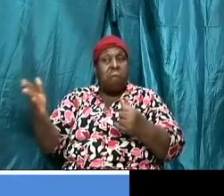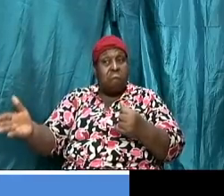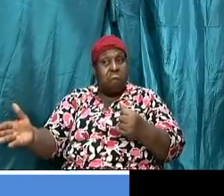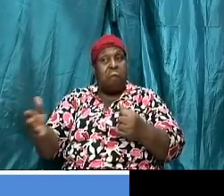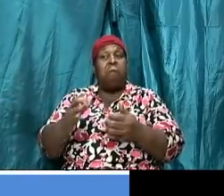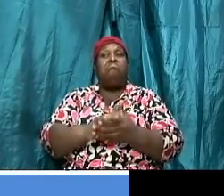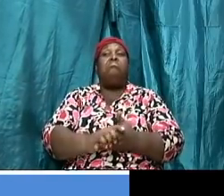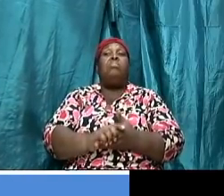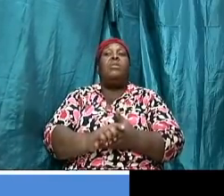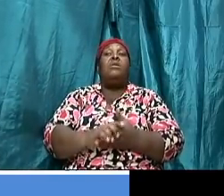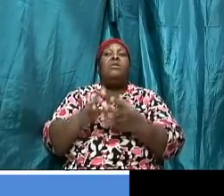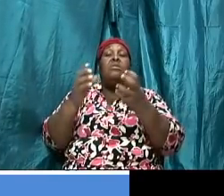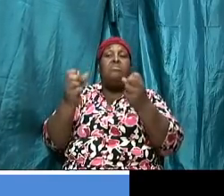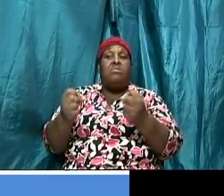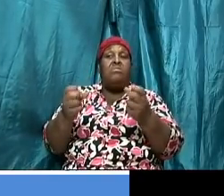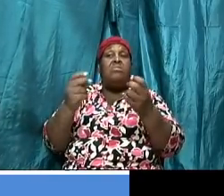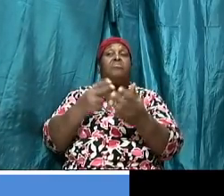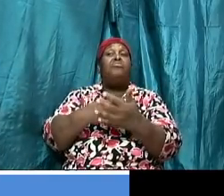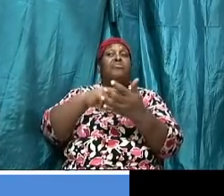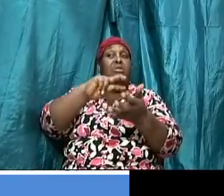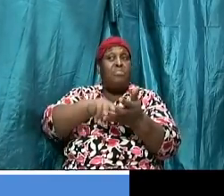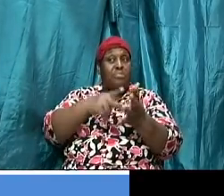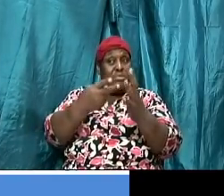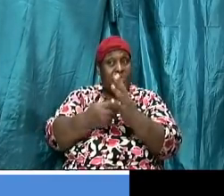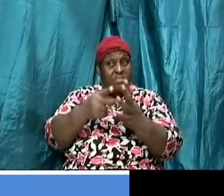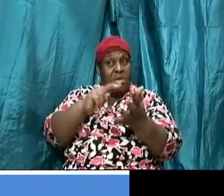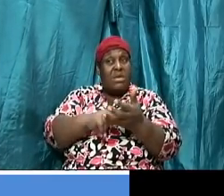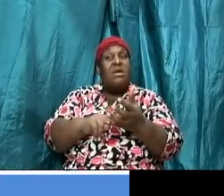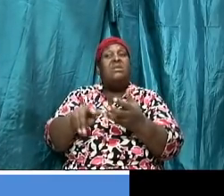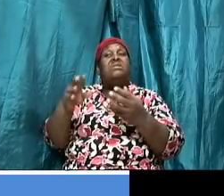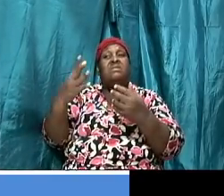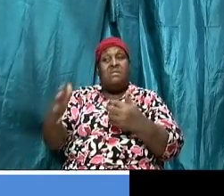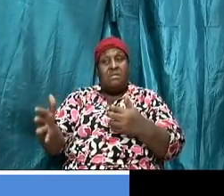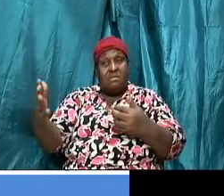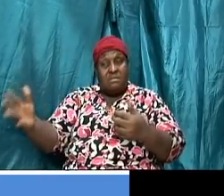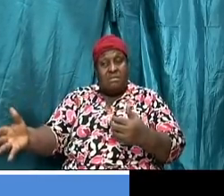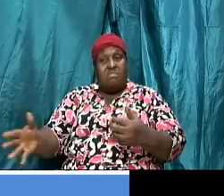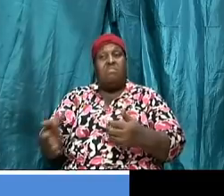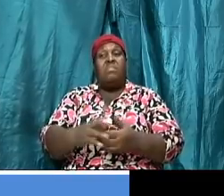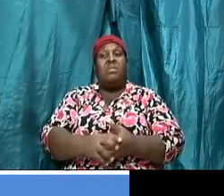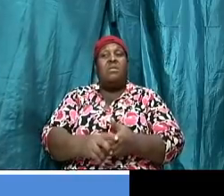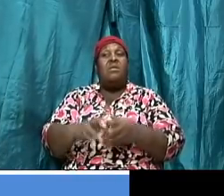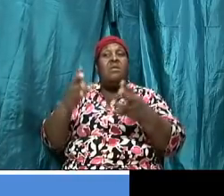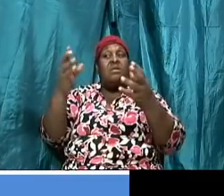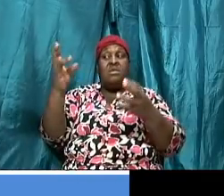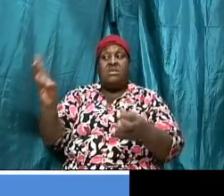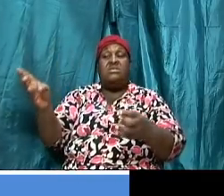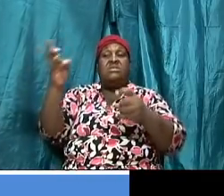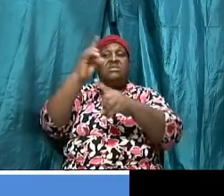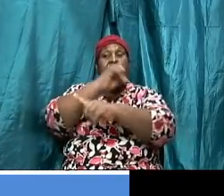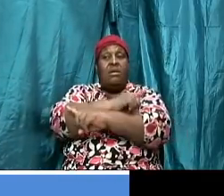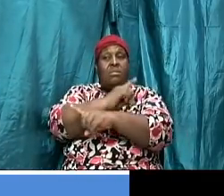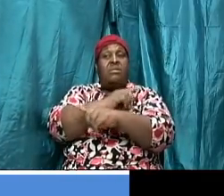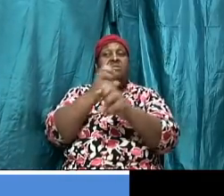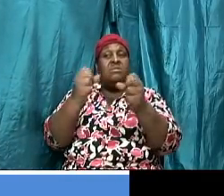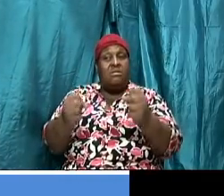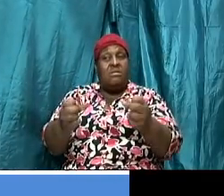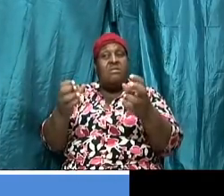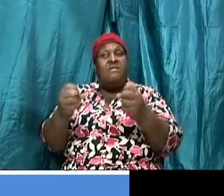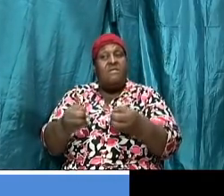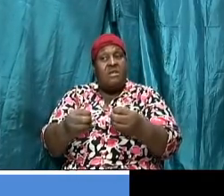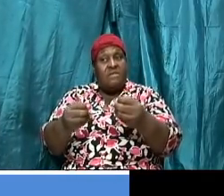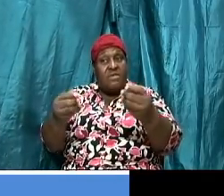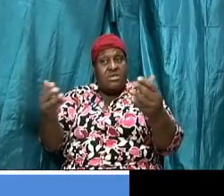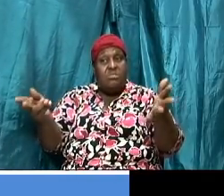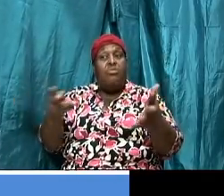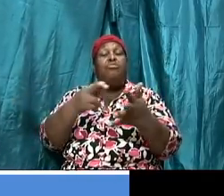The sign represents the thing. The Sabbath sign was a visible representation of everything